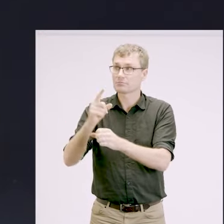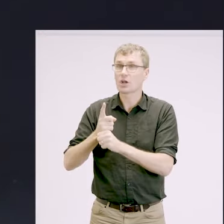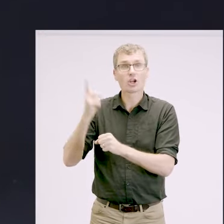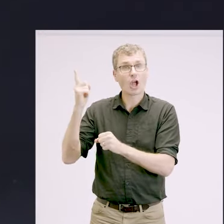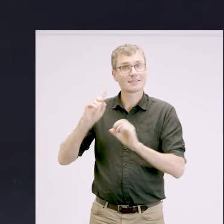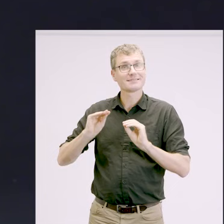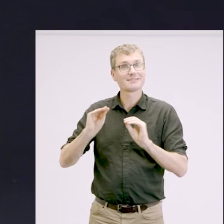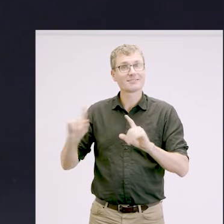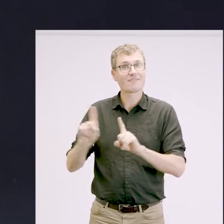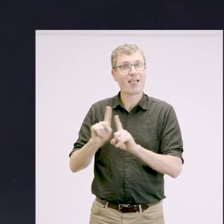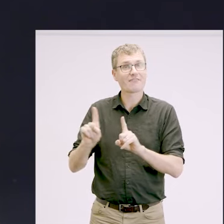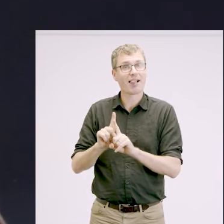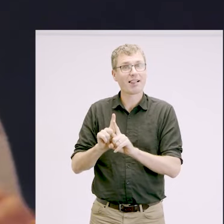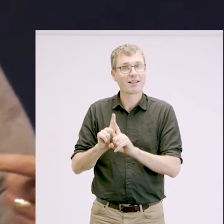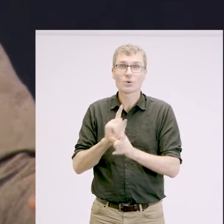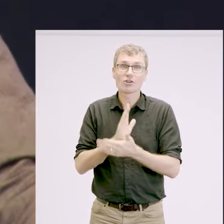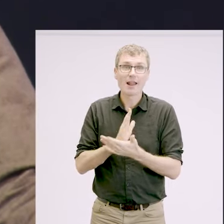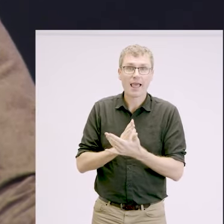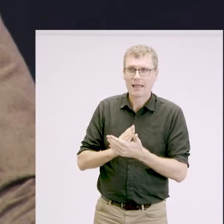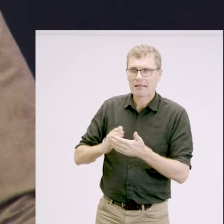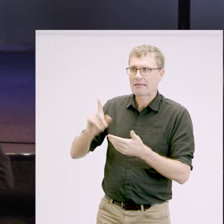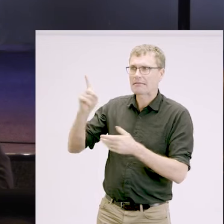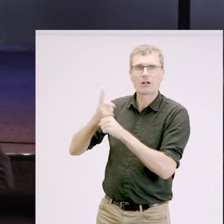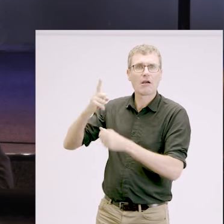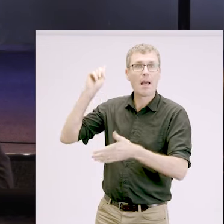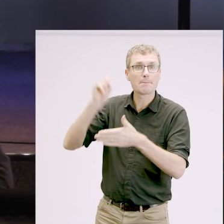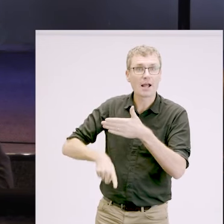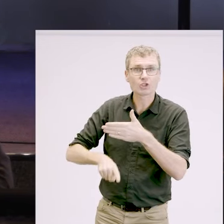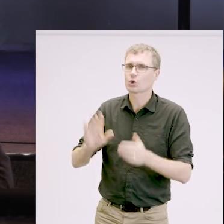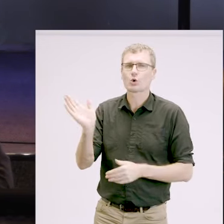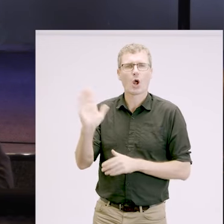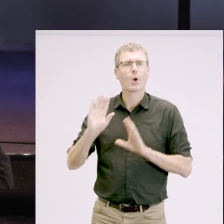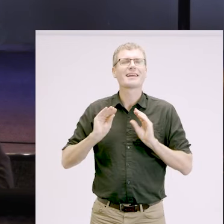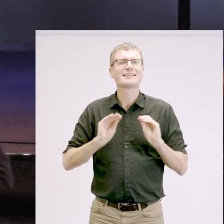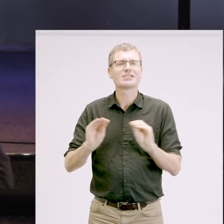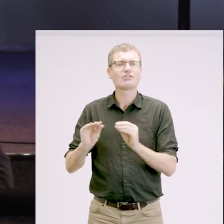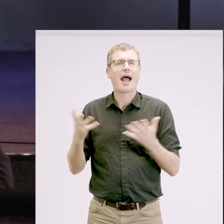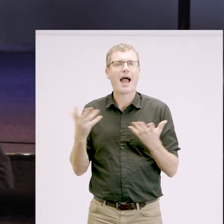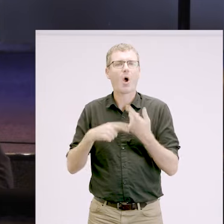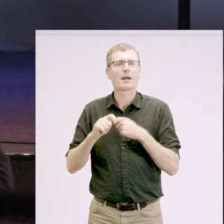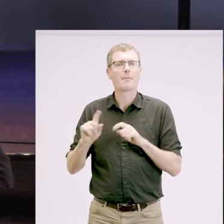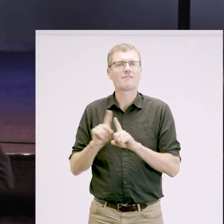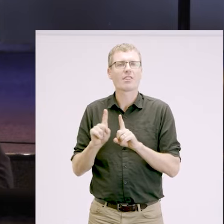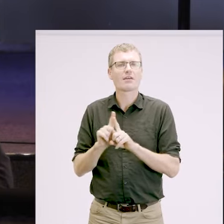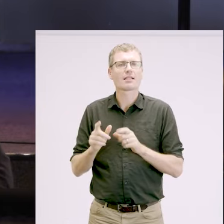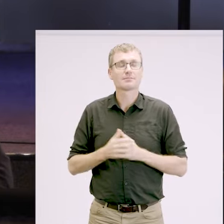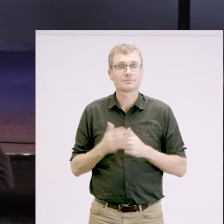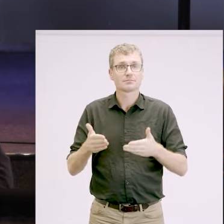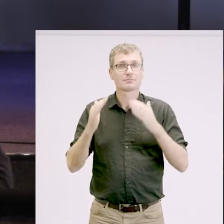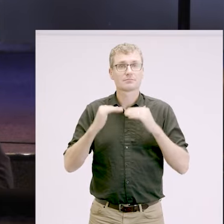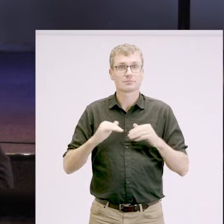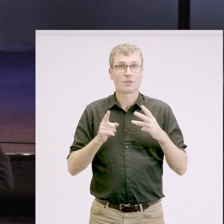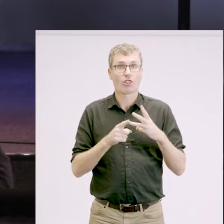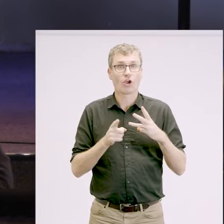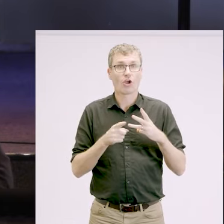Babylonian captivity, God's teaching them faithfulness. He's not punishing them. He's teaching them faithfulness. And then